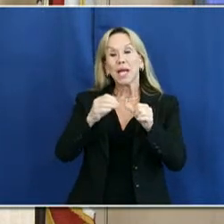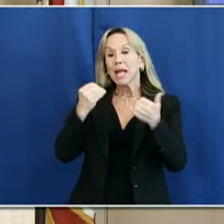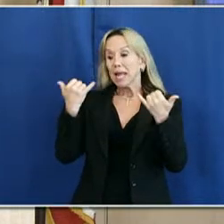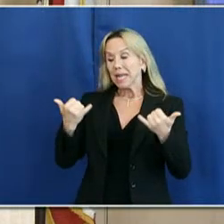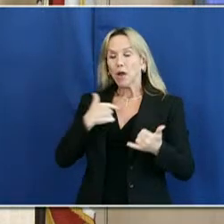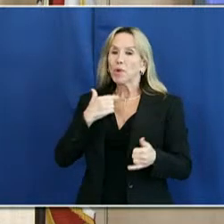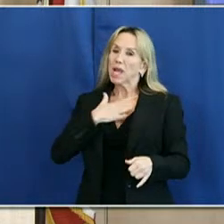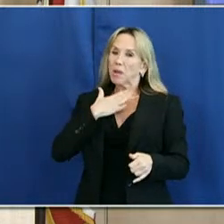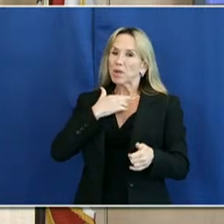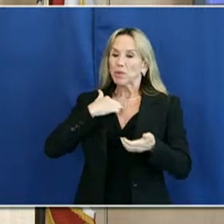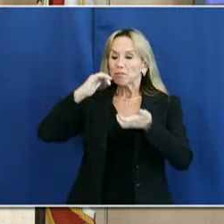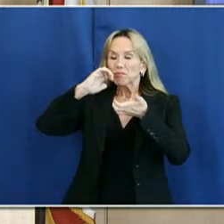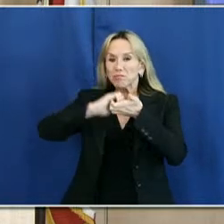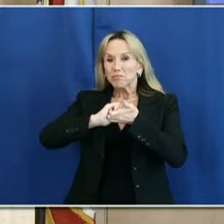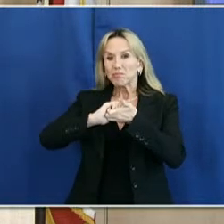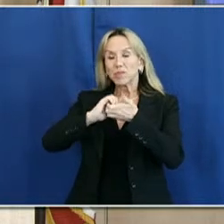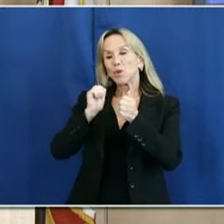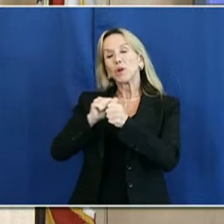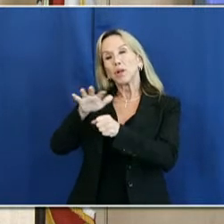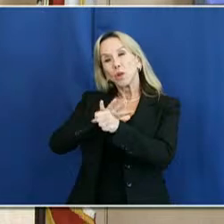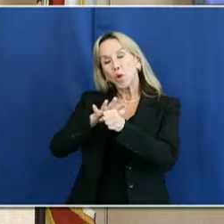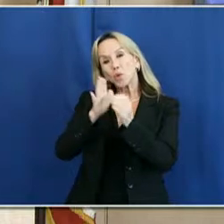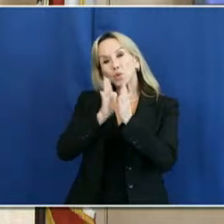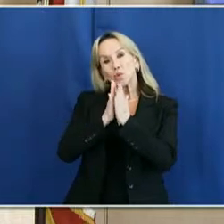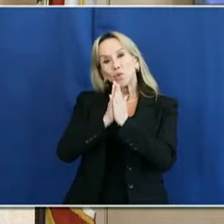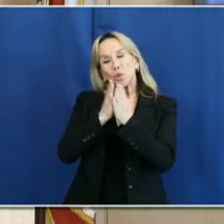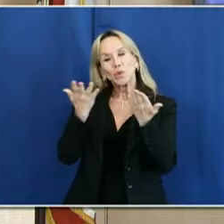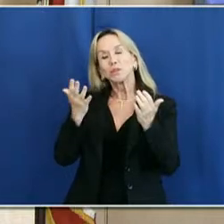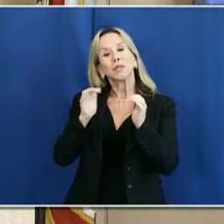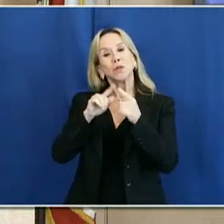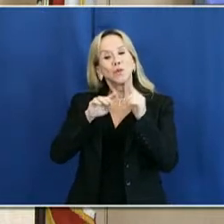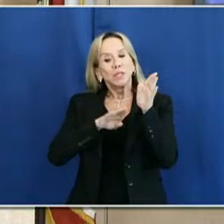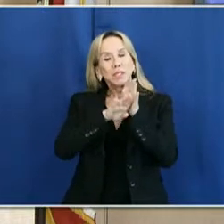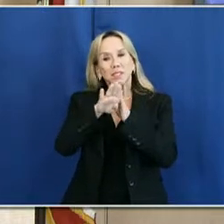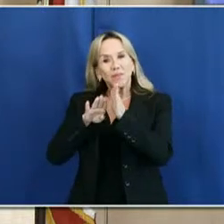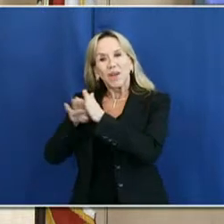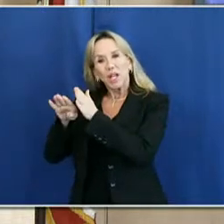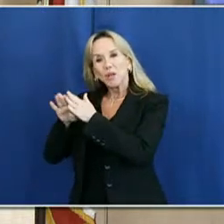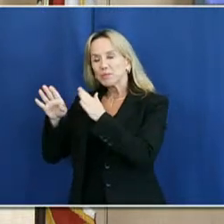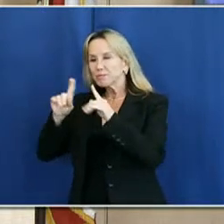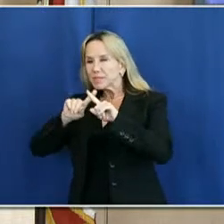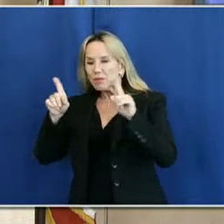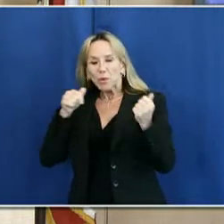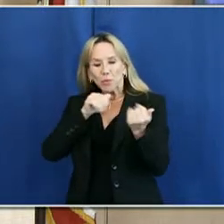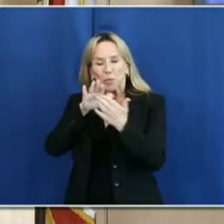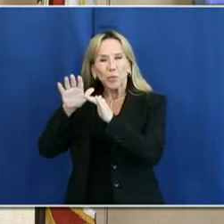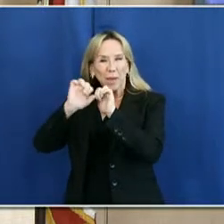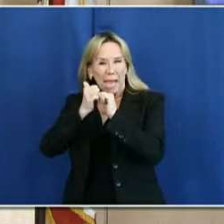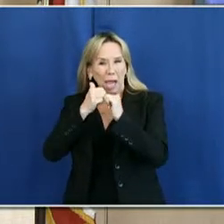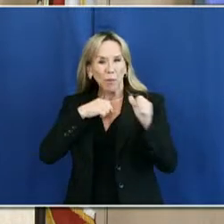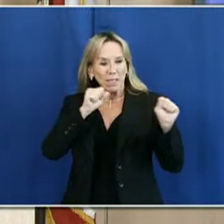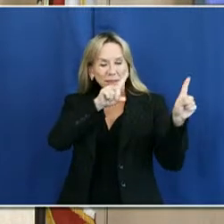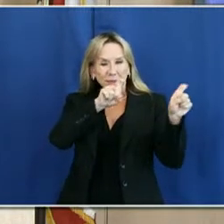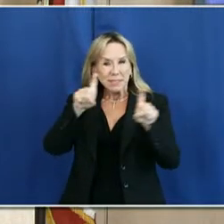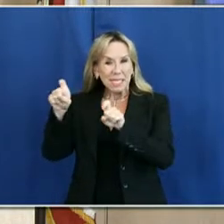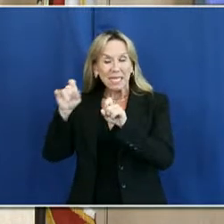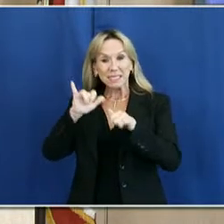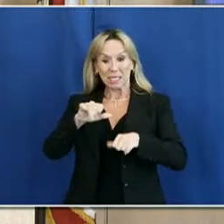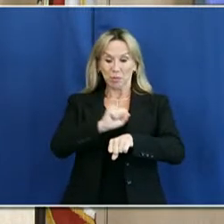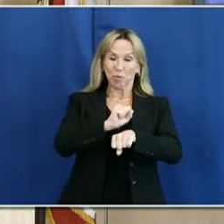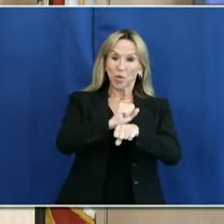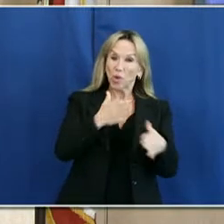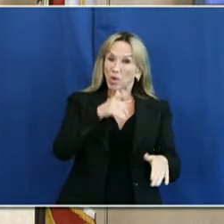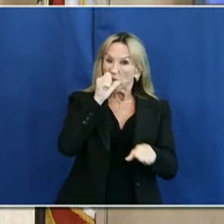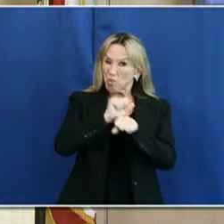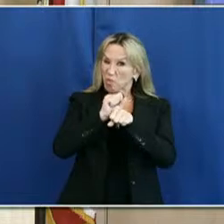proud to partner with the county and local schools to develop an approach to test school employees. With more than 80,000 school